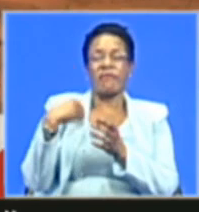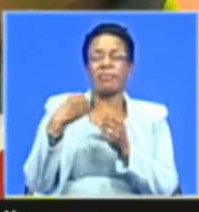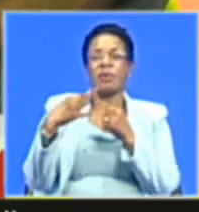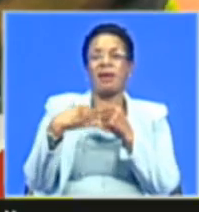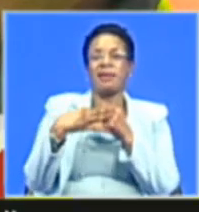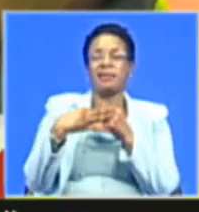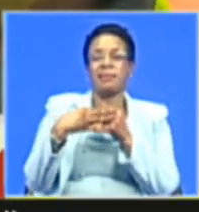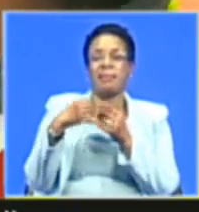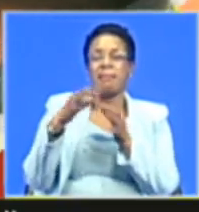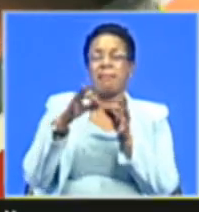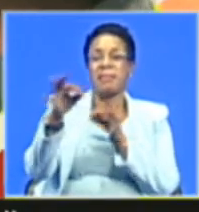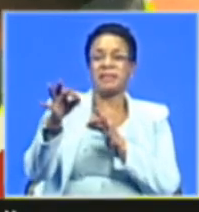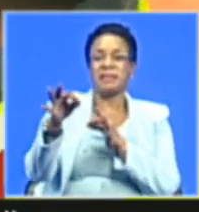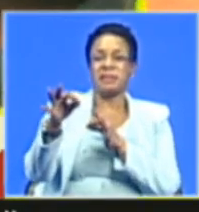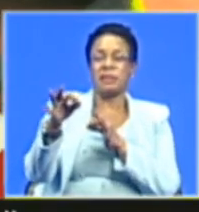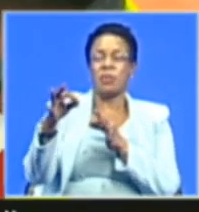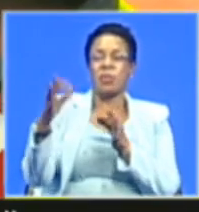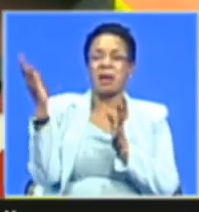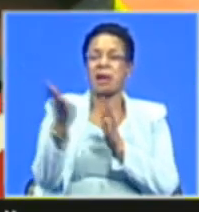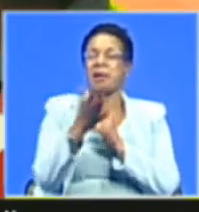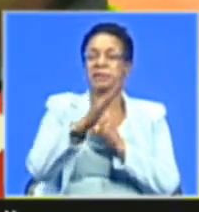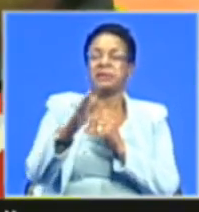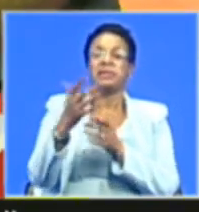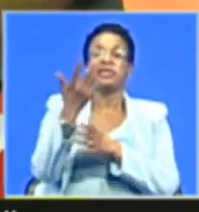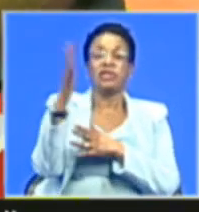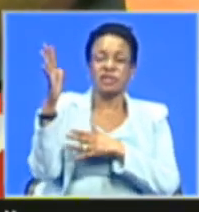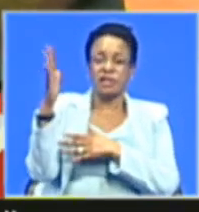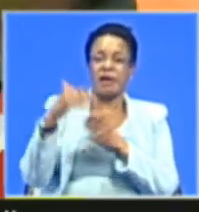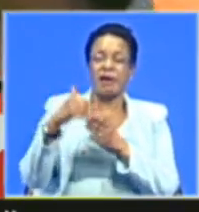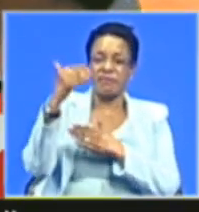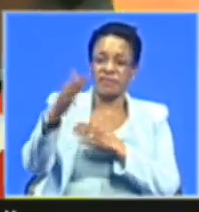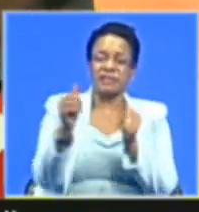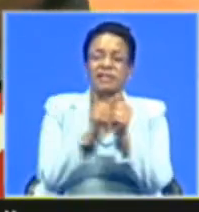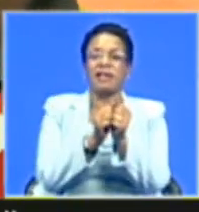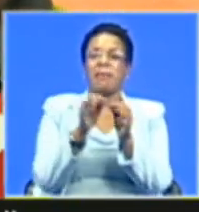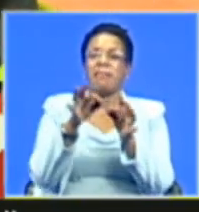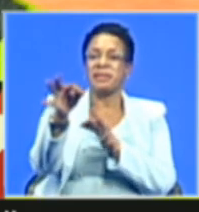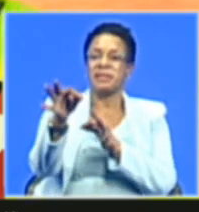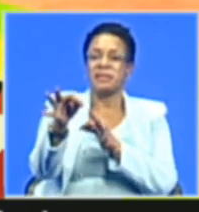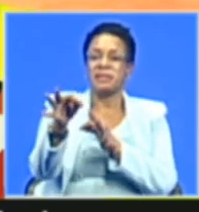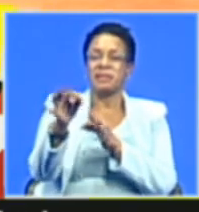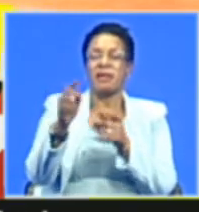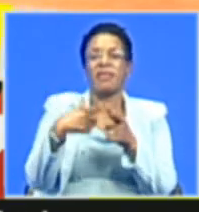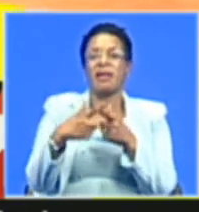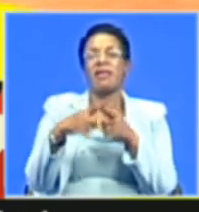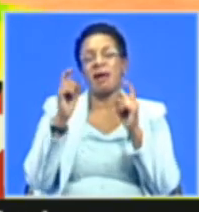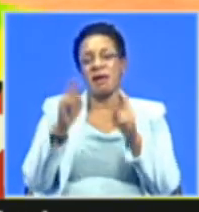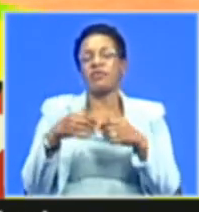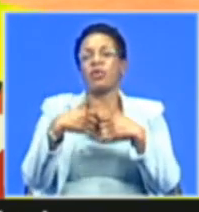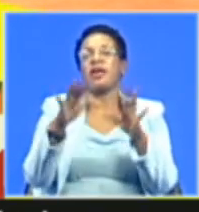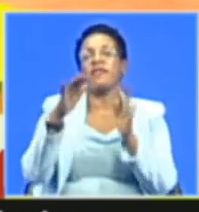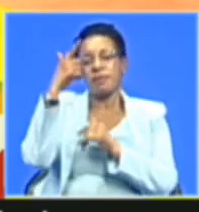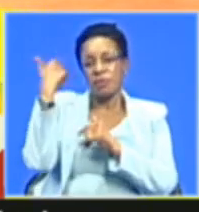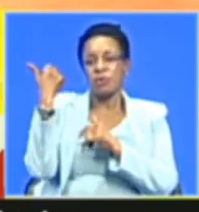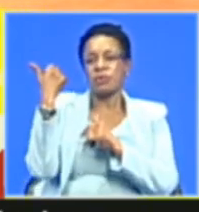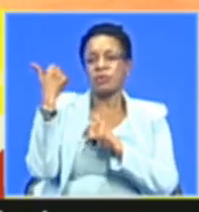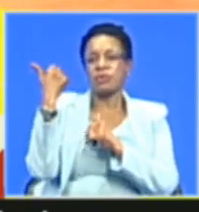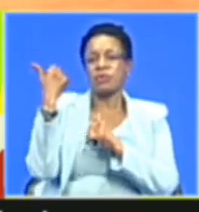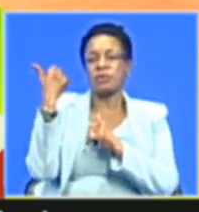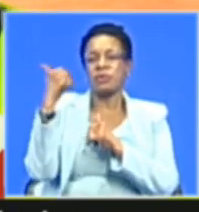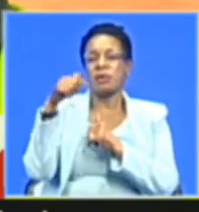eight meters trees. If it is after 10 meters, we have to leave the trees because this